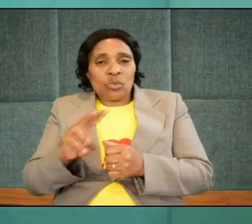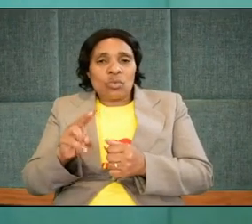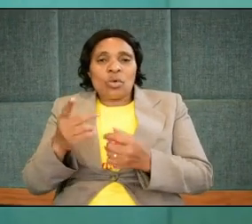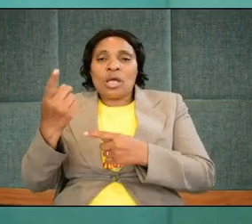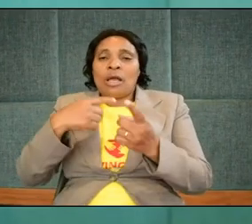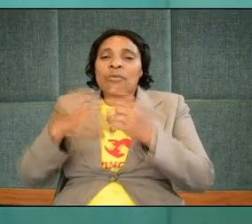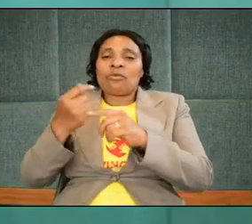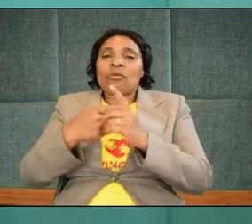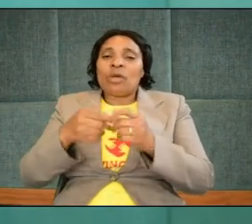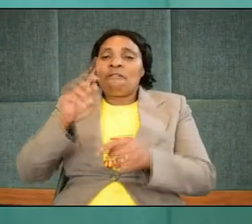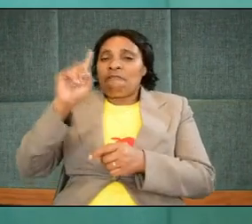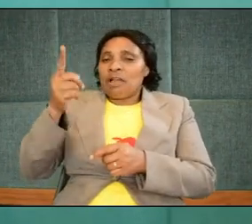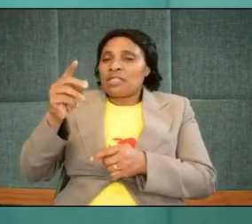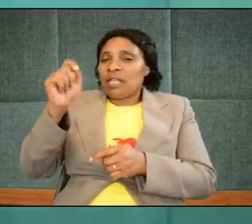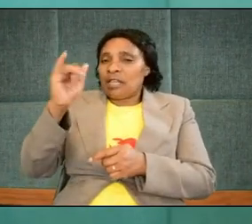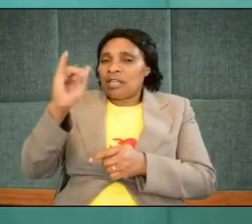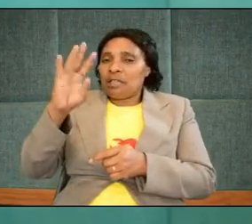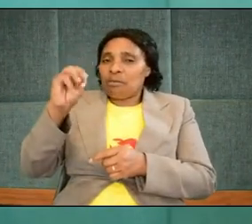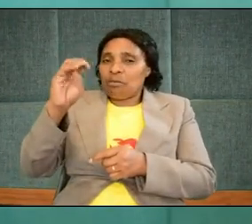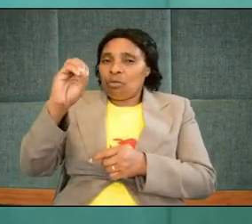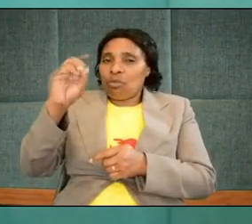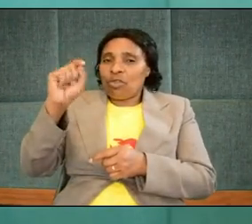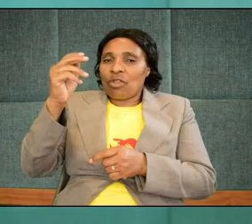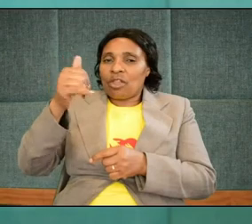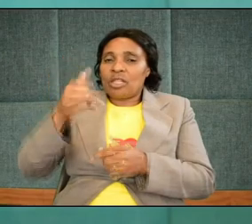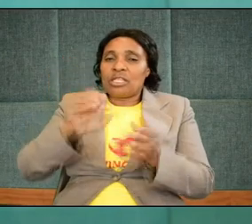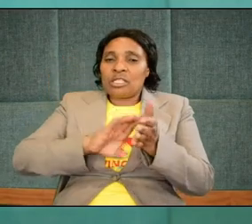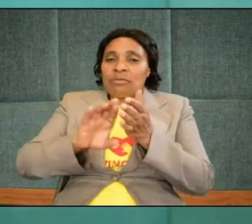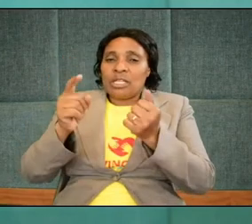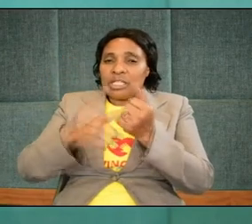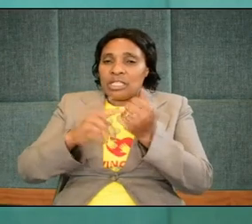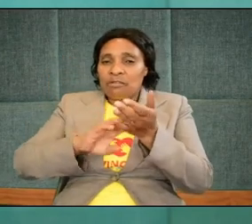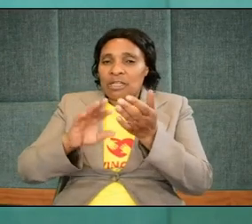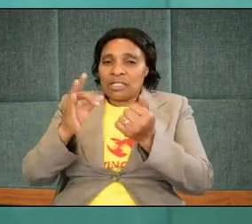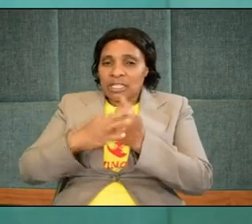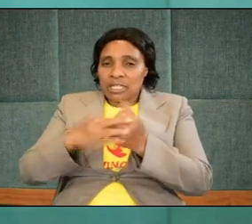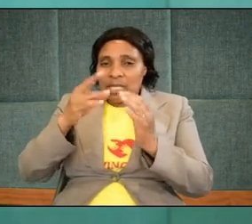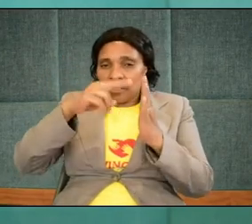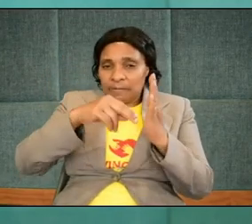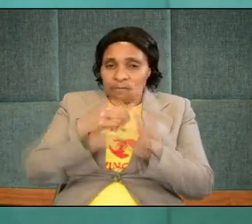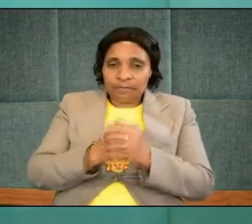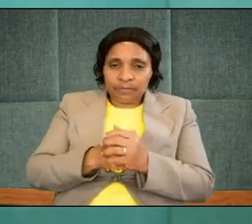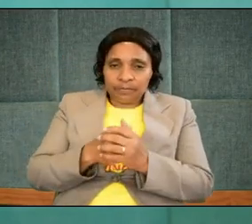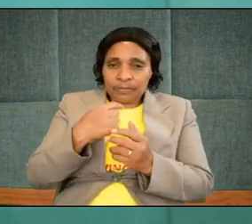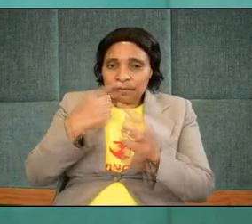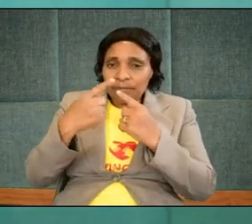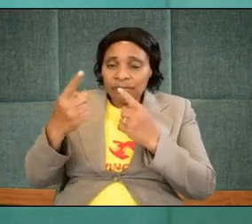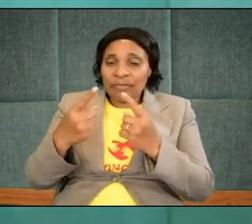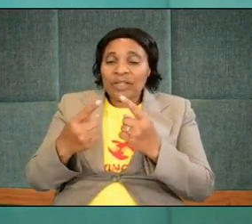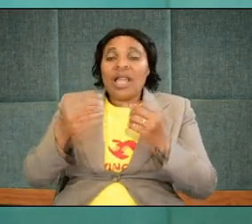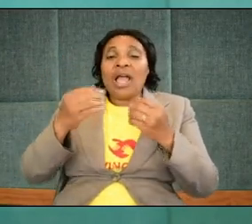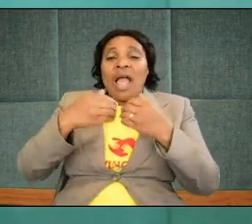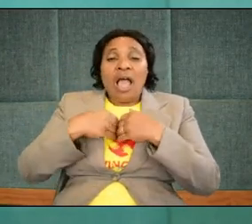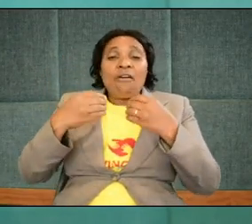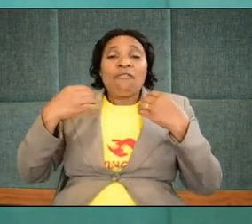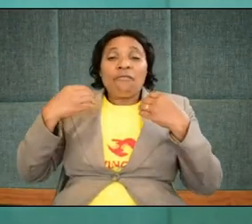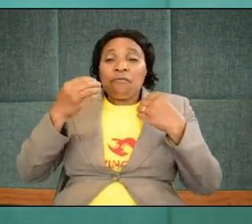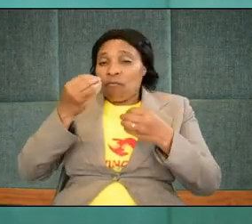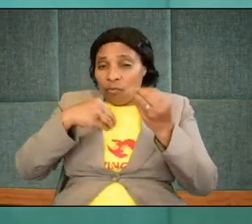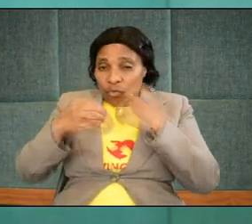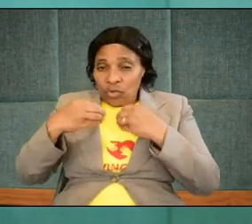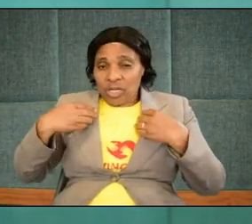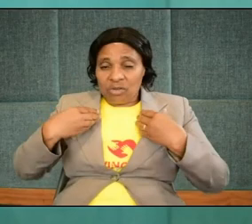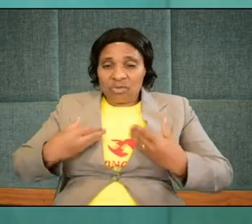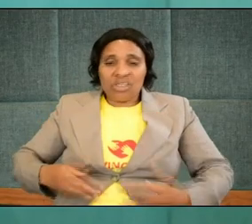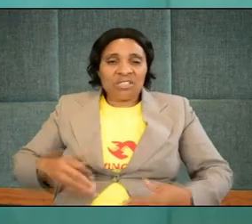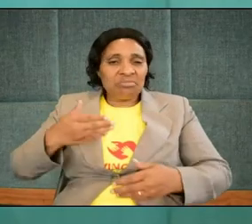coming from 1 Timothy, mm-hmm. chapter 6, verse 8. And if I may read it, it says, but if we have food and clothing, we will be